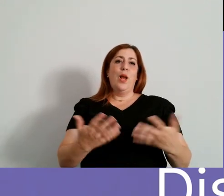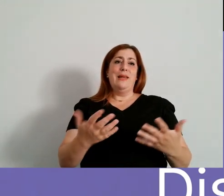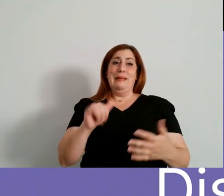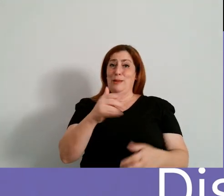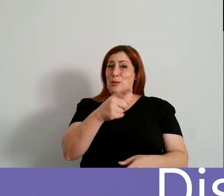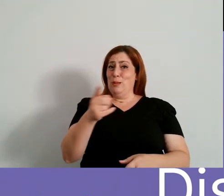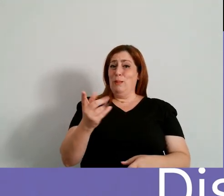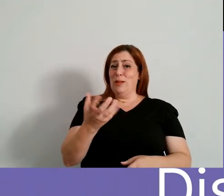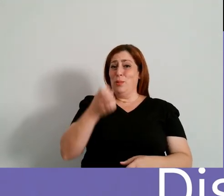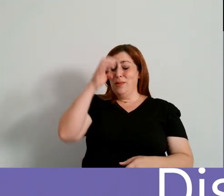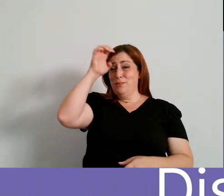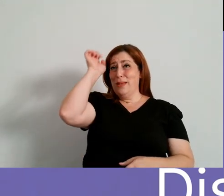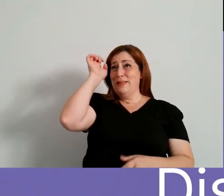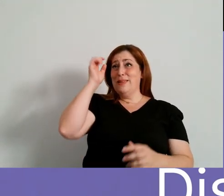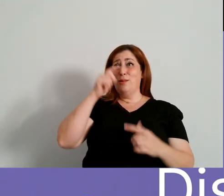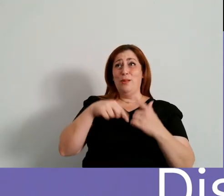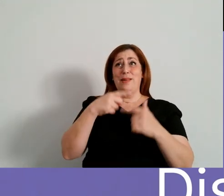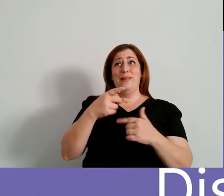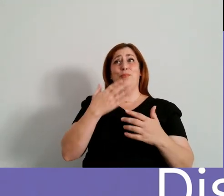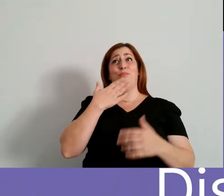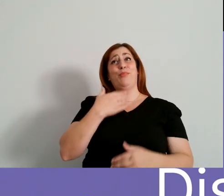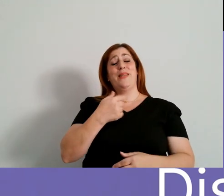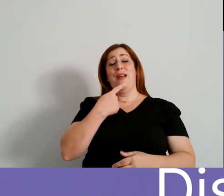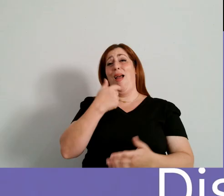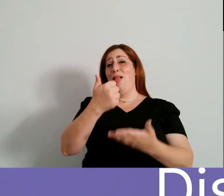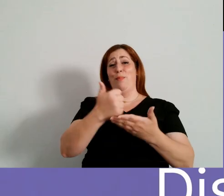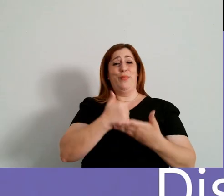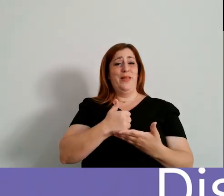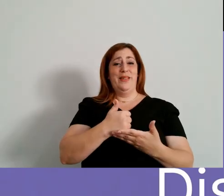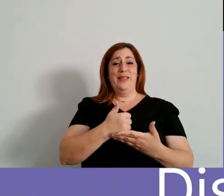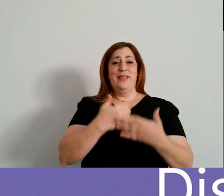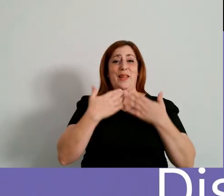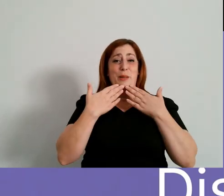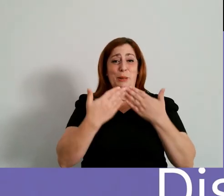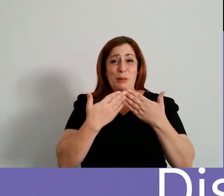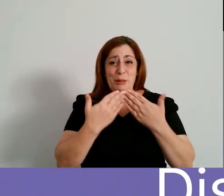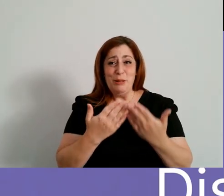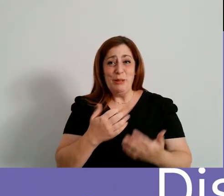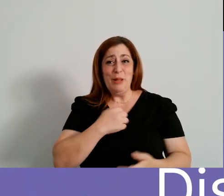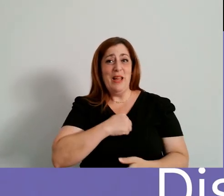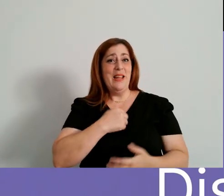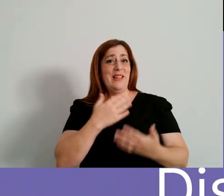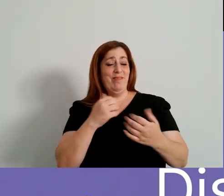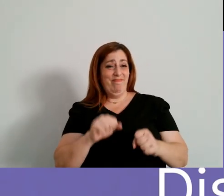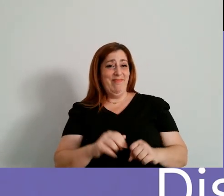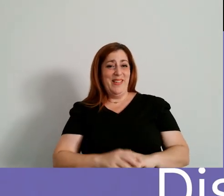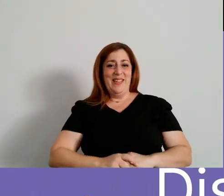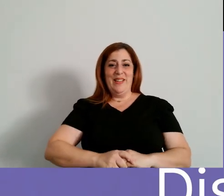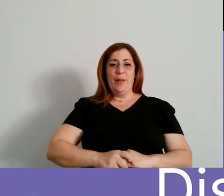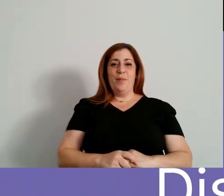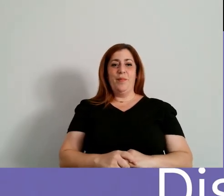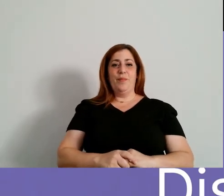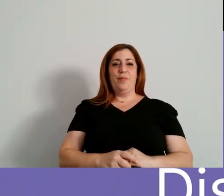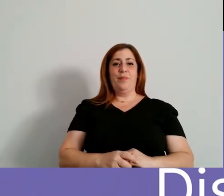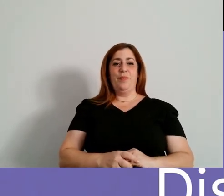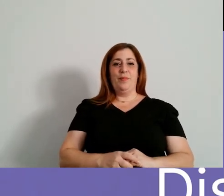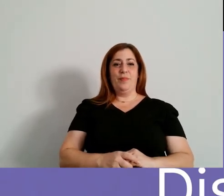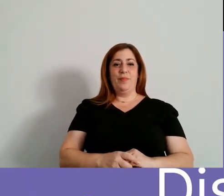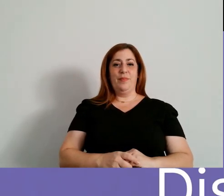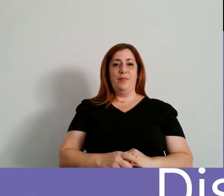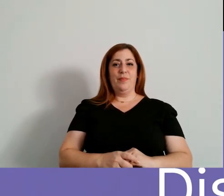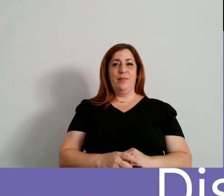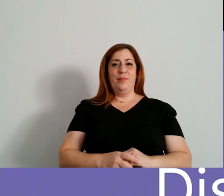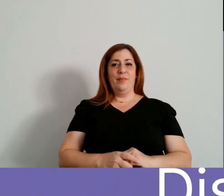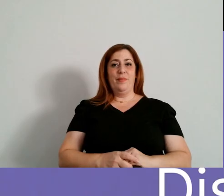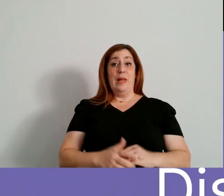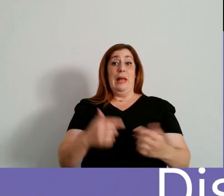will be useful if you can say, yeah, thank you very much. Thank you. Sorry. Yeah. So